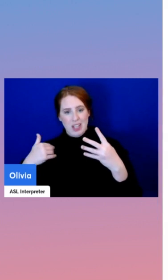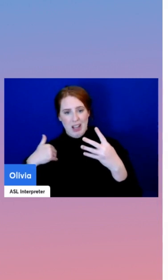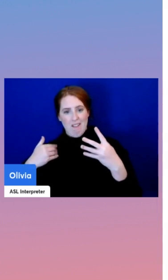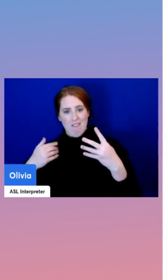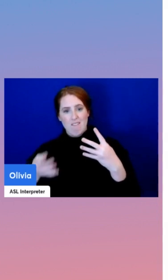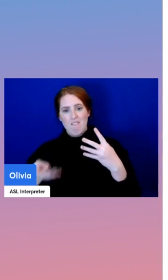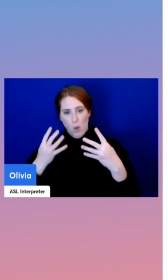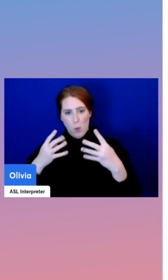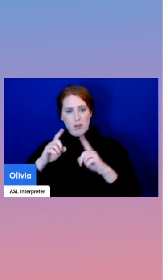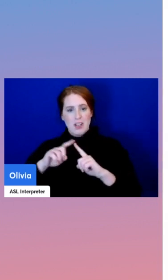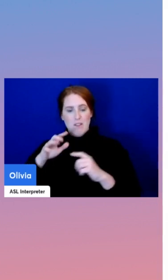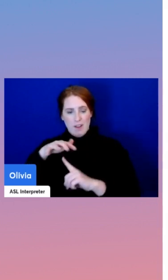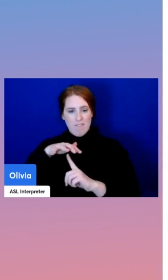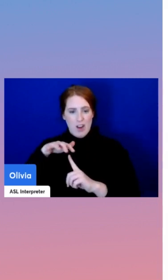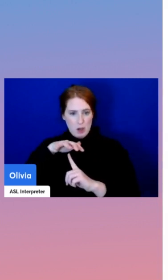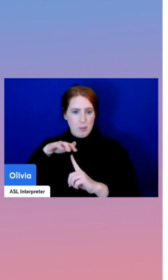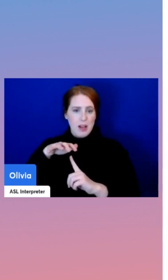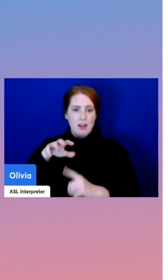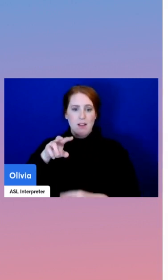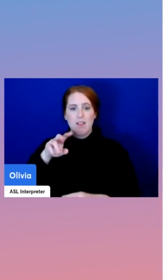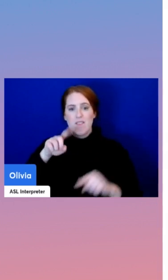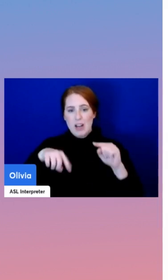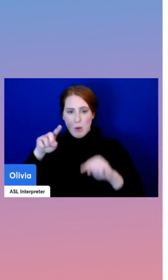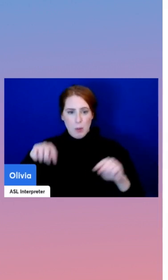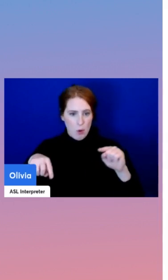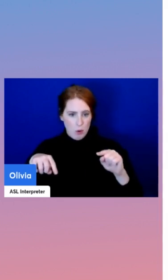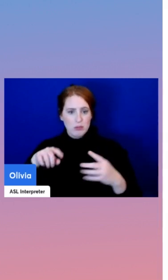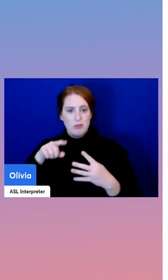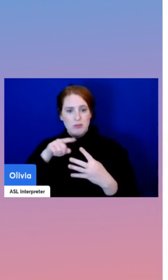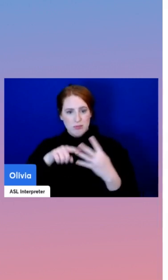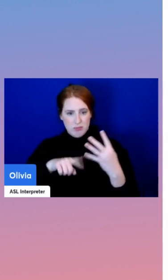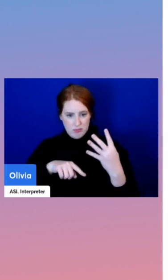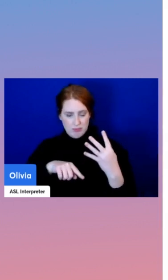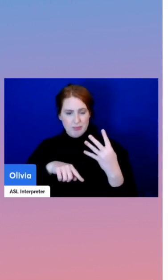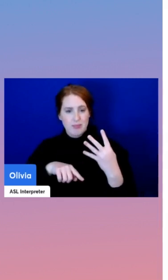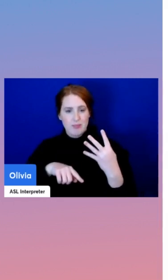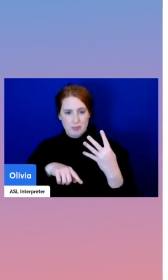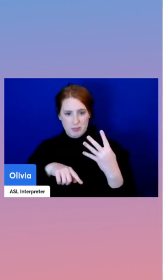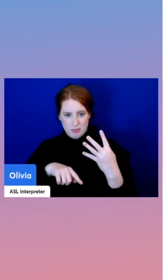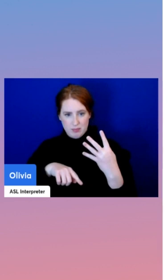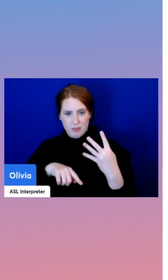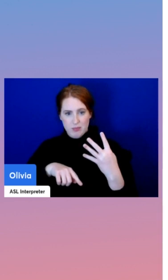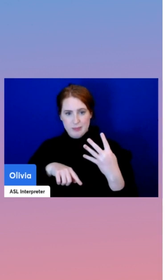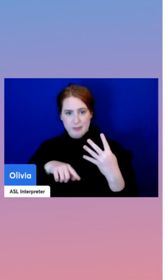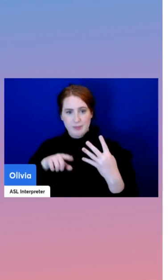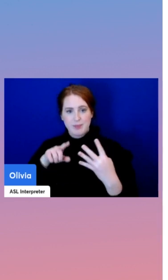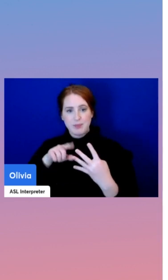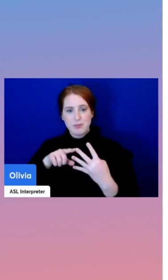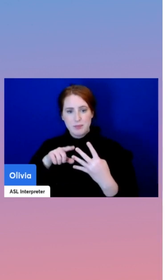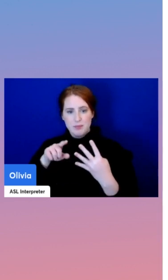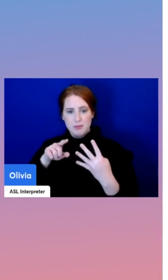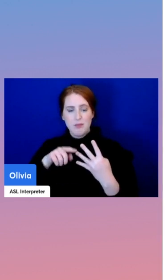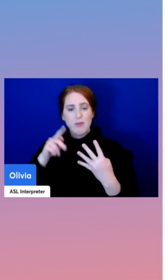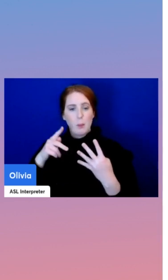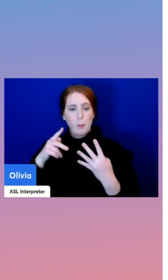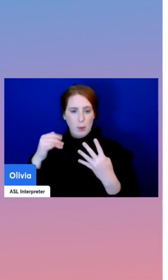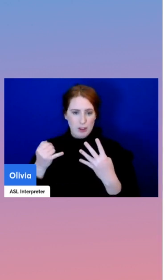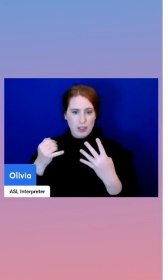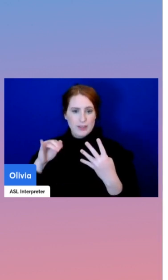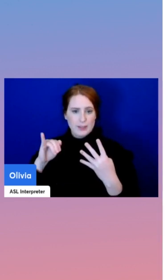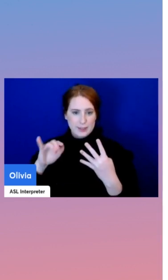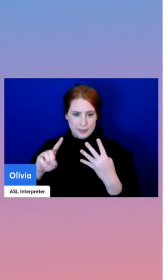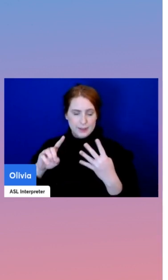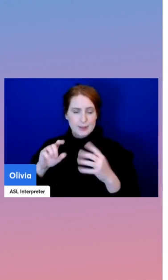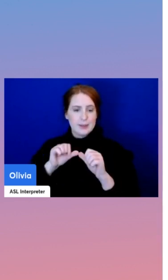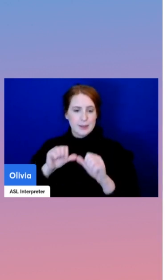environment variables: the HCP client ID and client secret, which are coming from my foundations. Then there's the project ID, which is basically a constant,